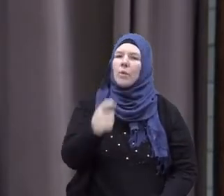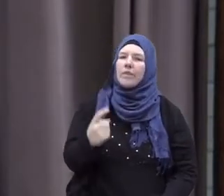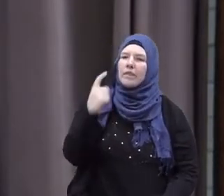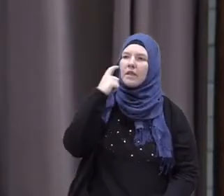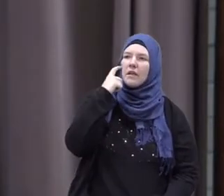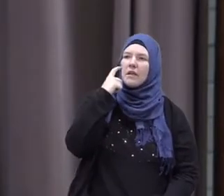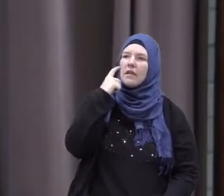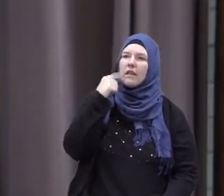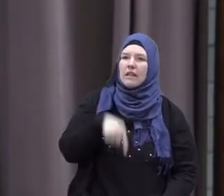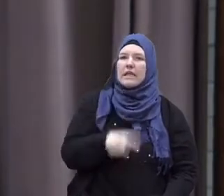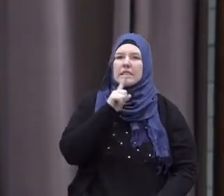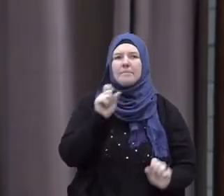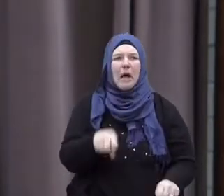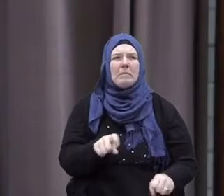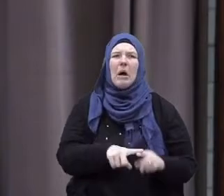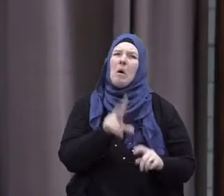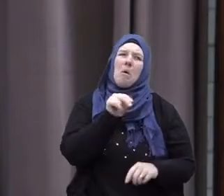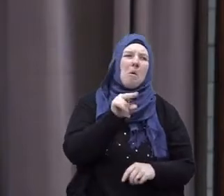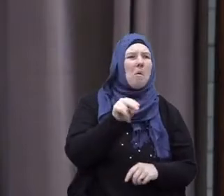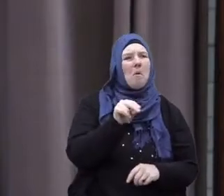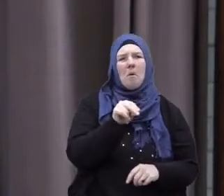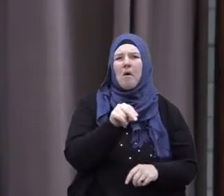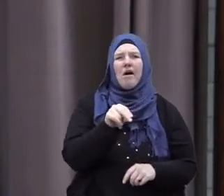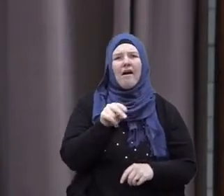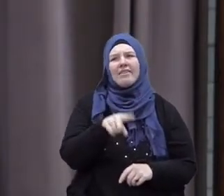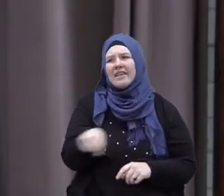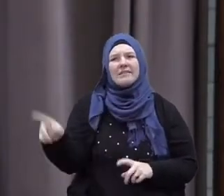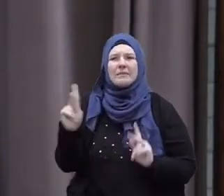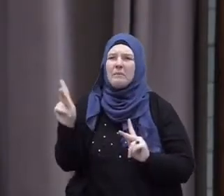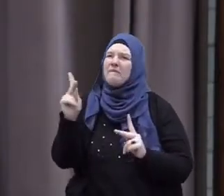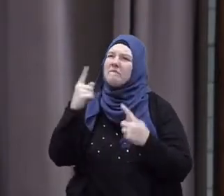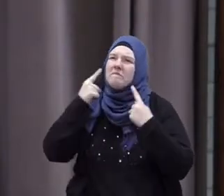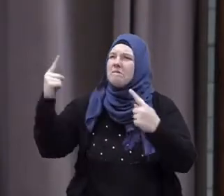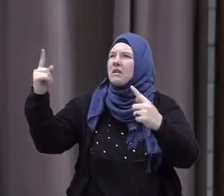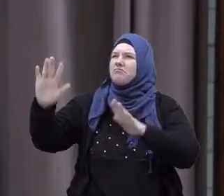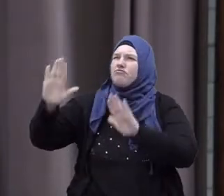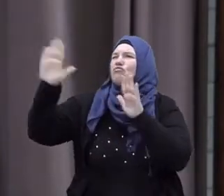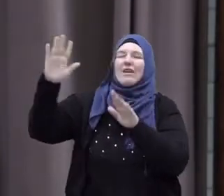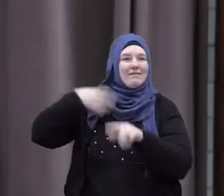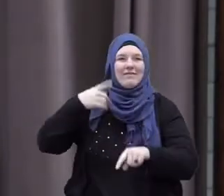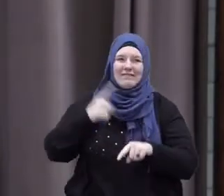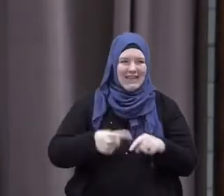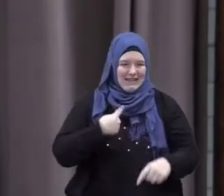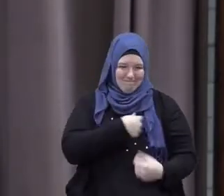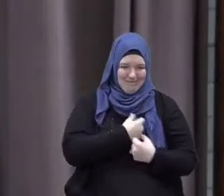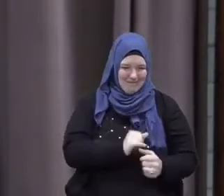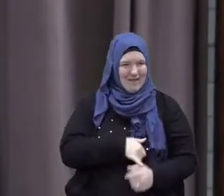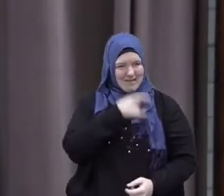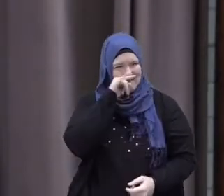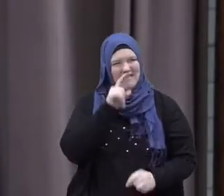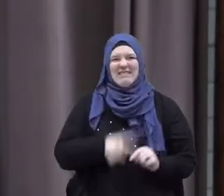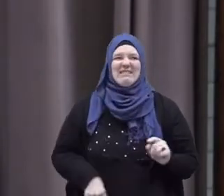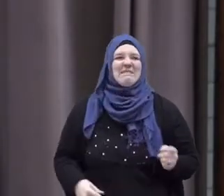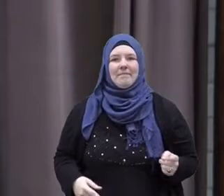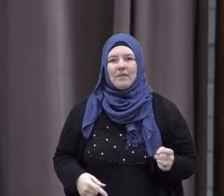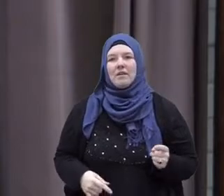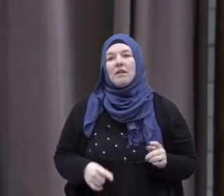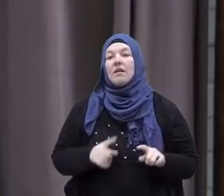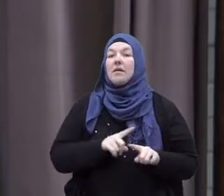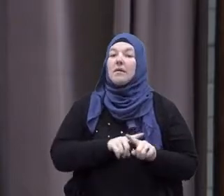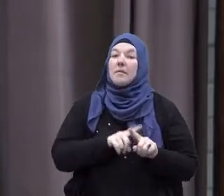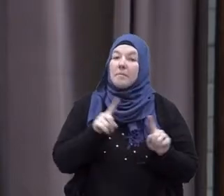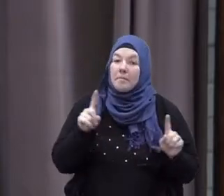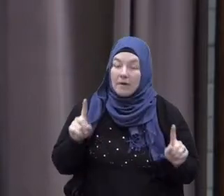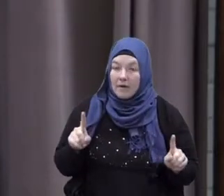we do not think that this is possible because we know the reality. We know the reality. So today I'm